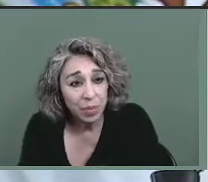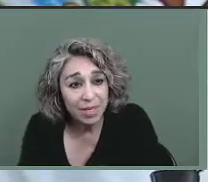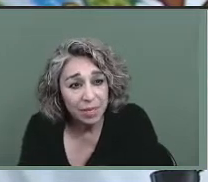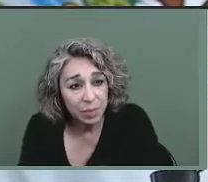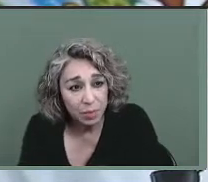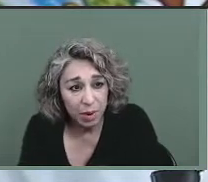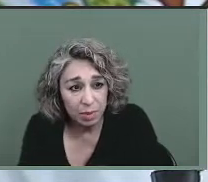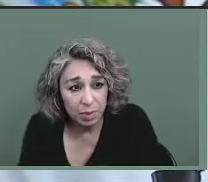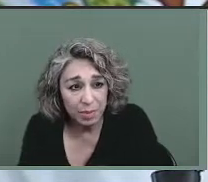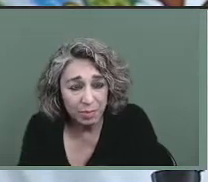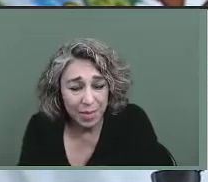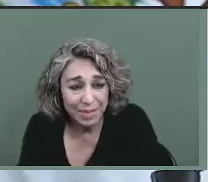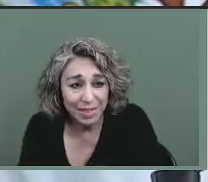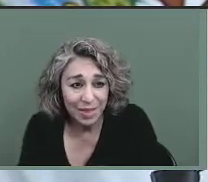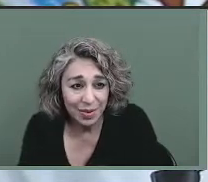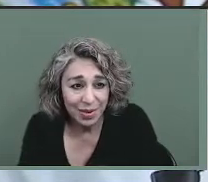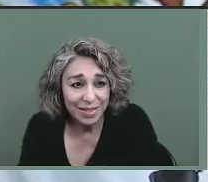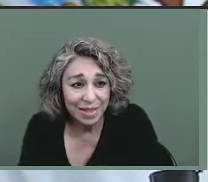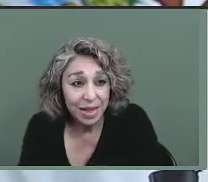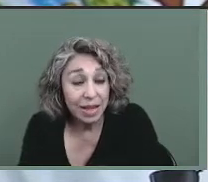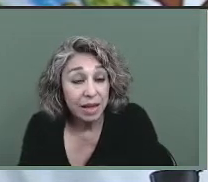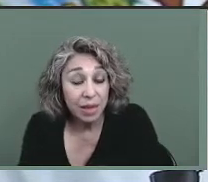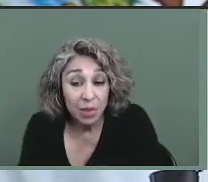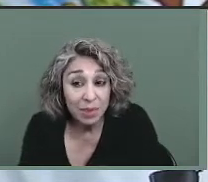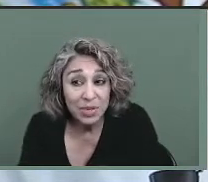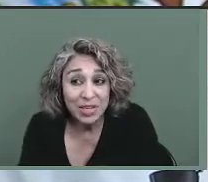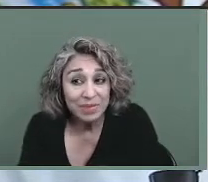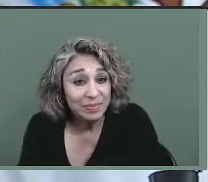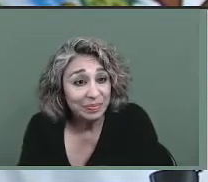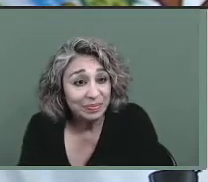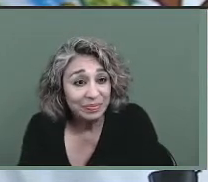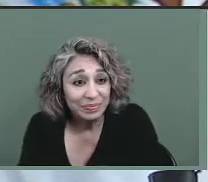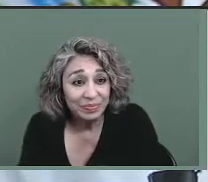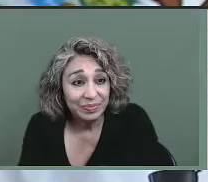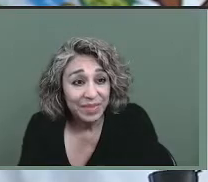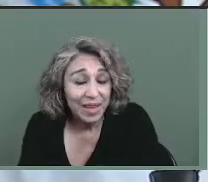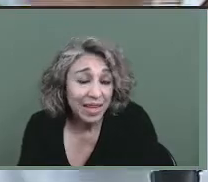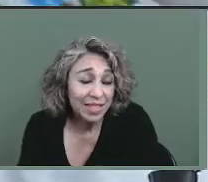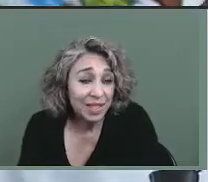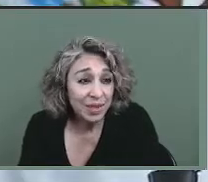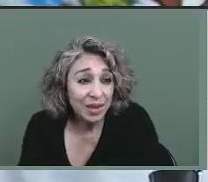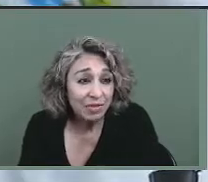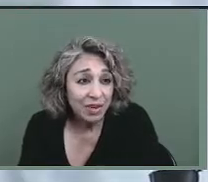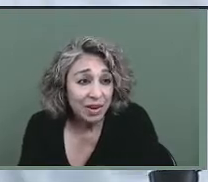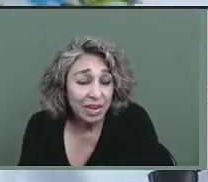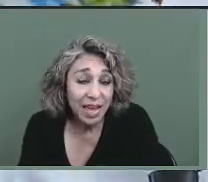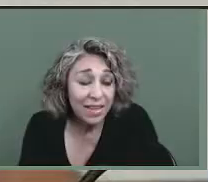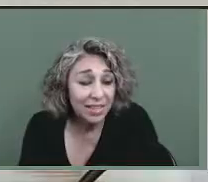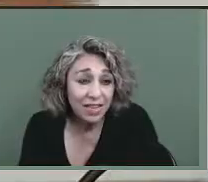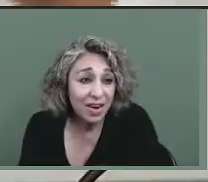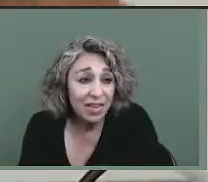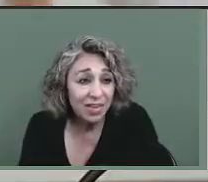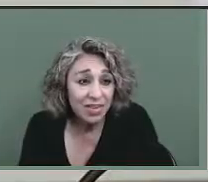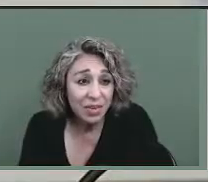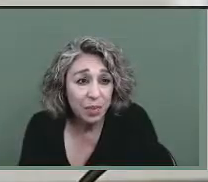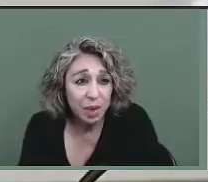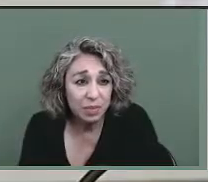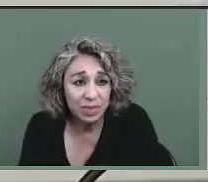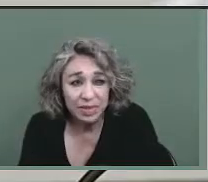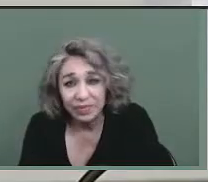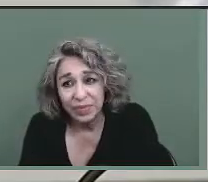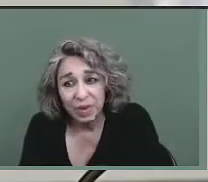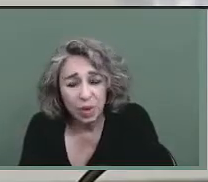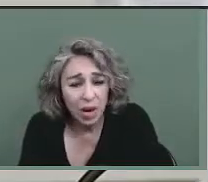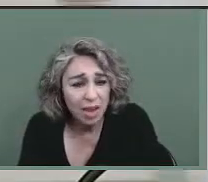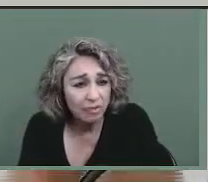the principal problem of Mexico is corruption. And so therefore, yes, there are other